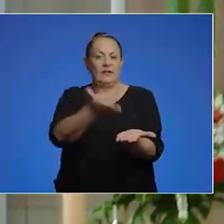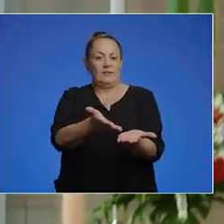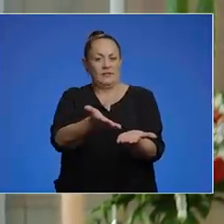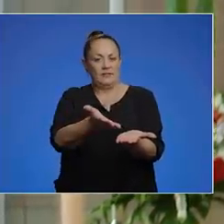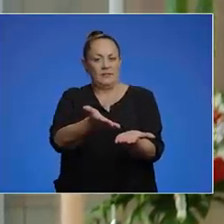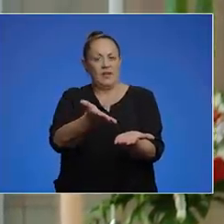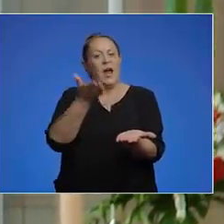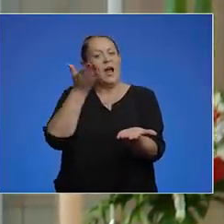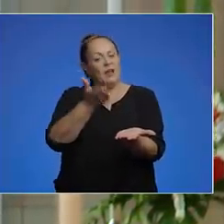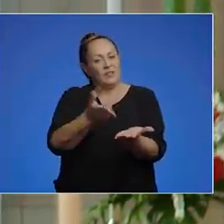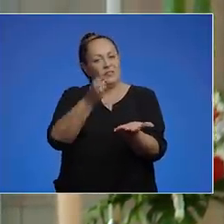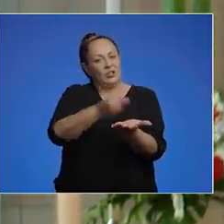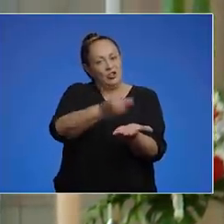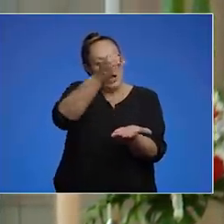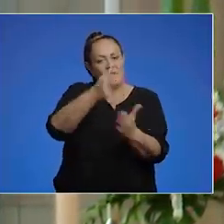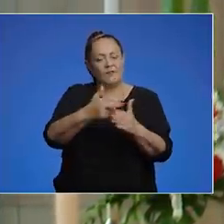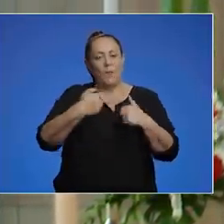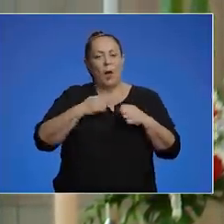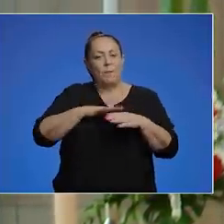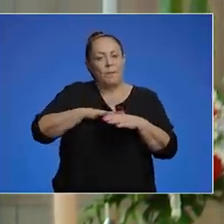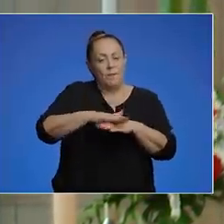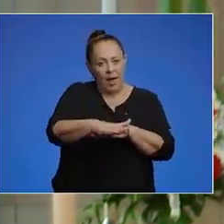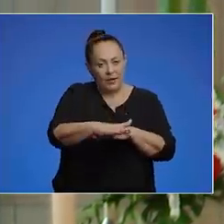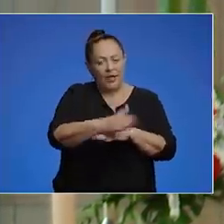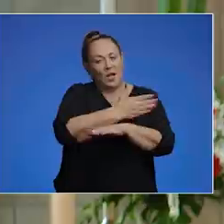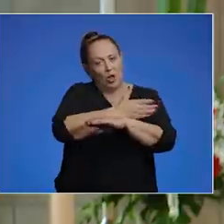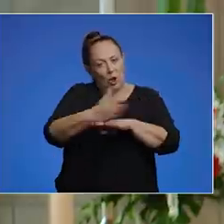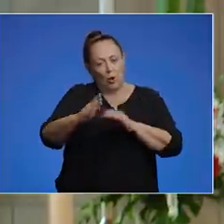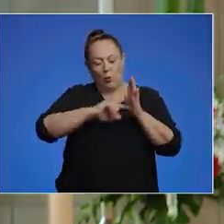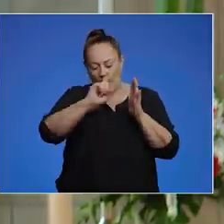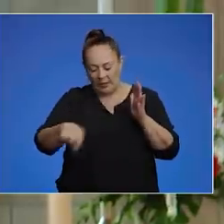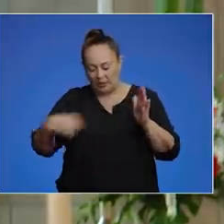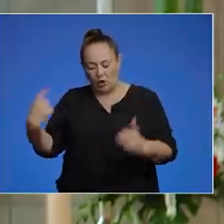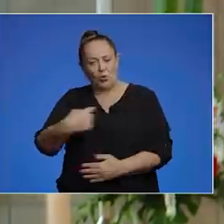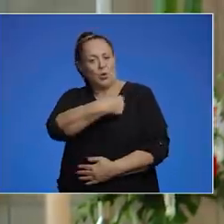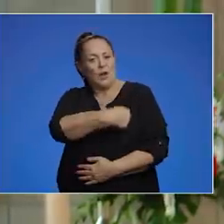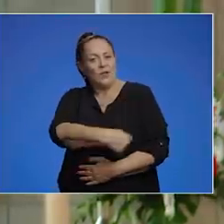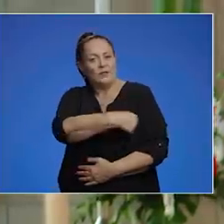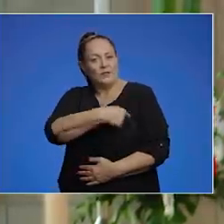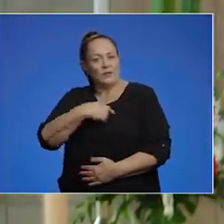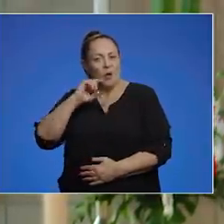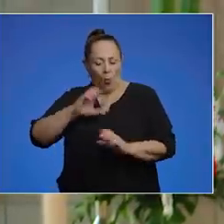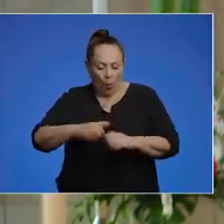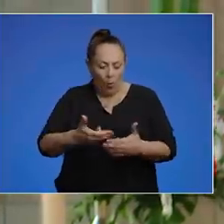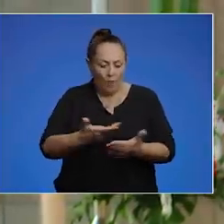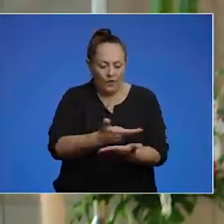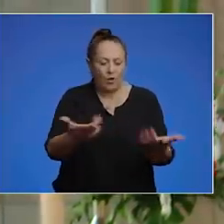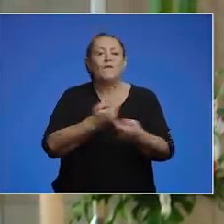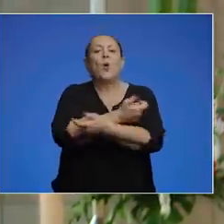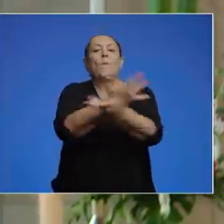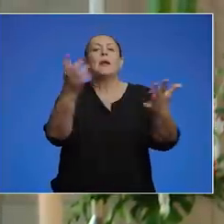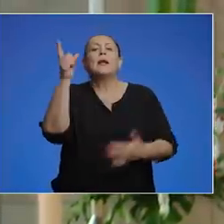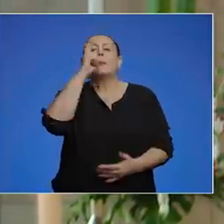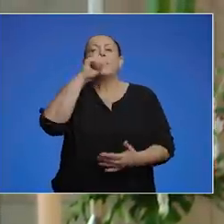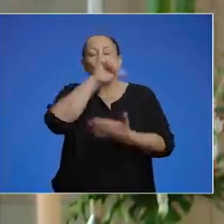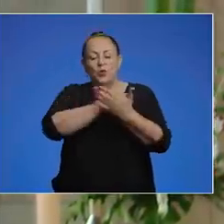all of you, and drink from it, for this is the chalice of my blood, the blood of the new and eternal covenant, which will be poured out for